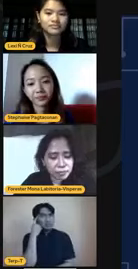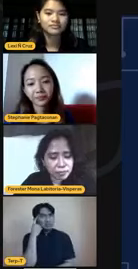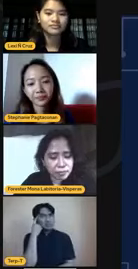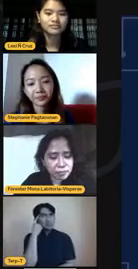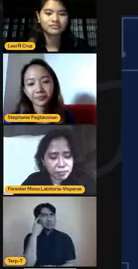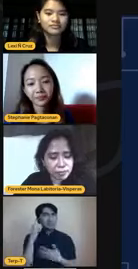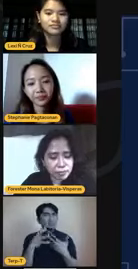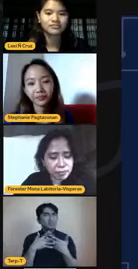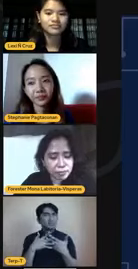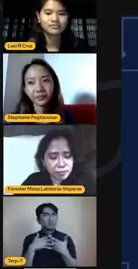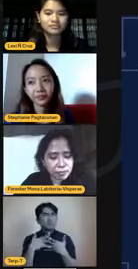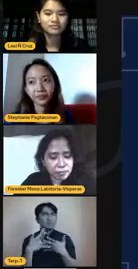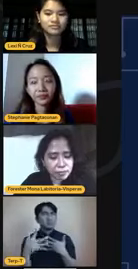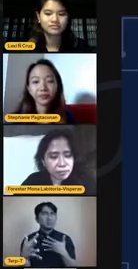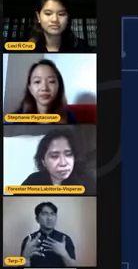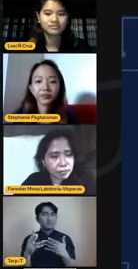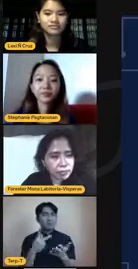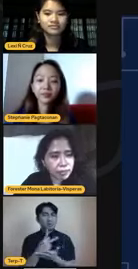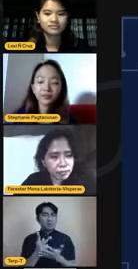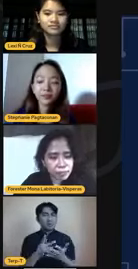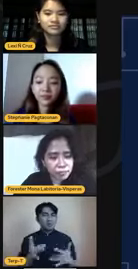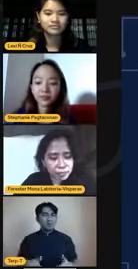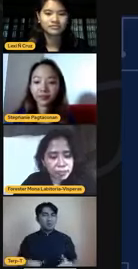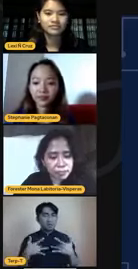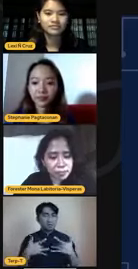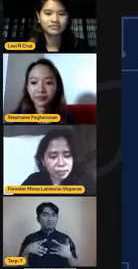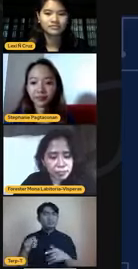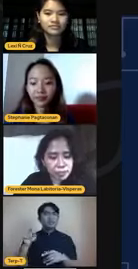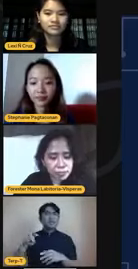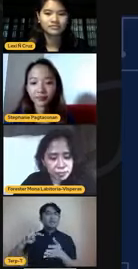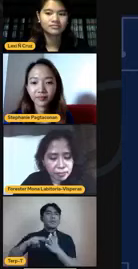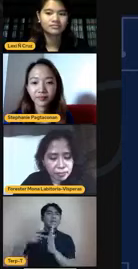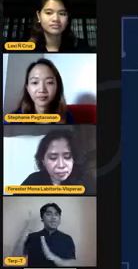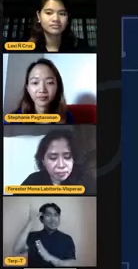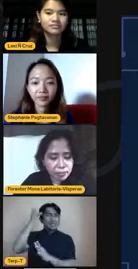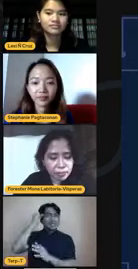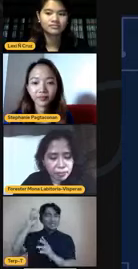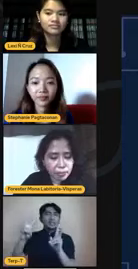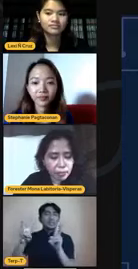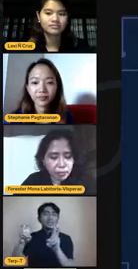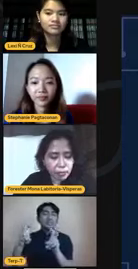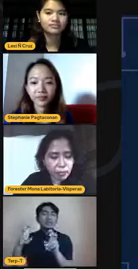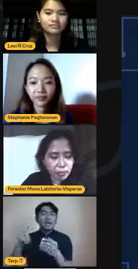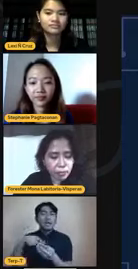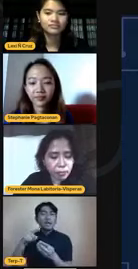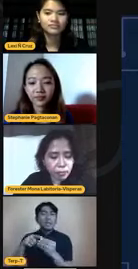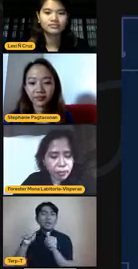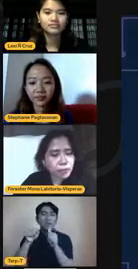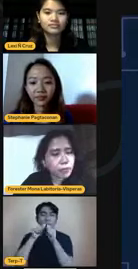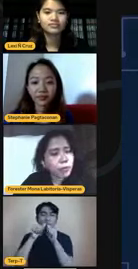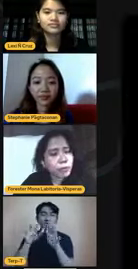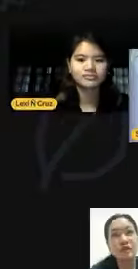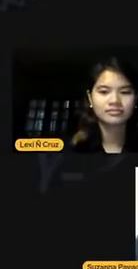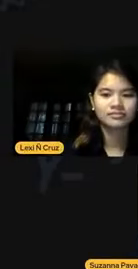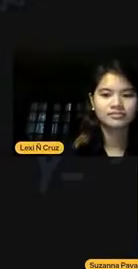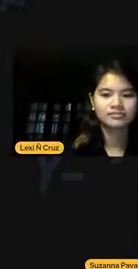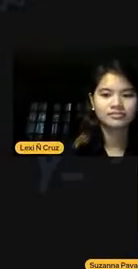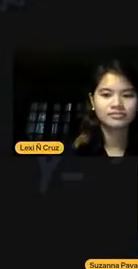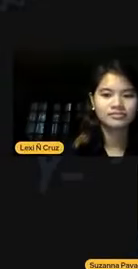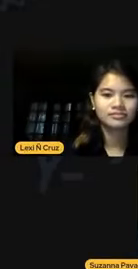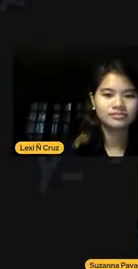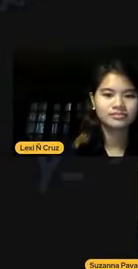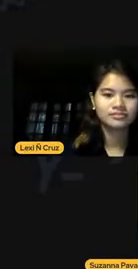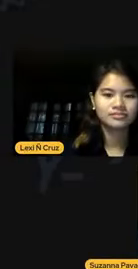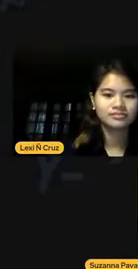become part of our life, it has been a blessing. Down syndrome has really been a blessing. And I can honestly, true,